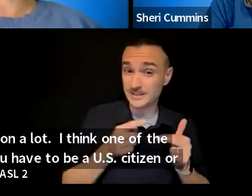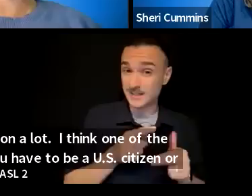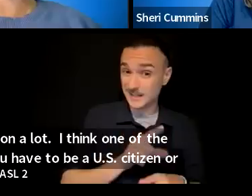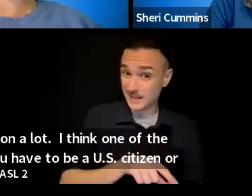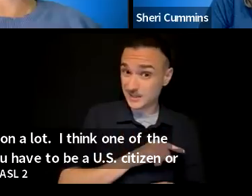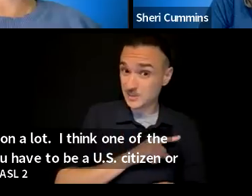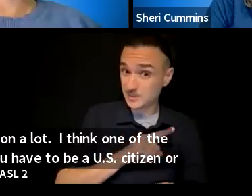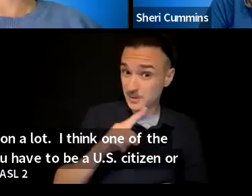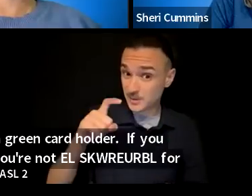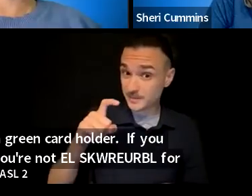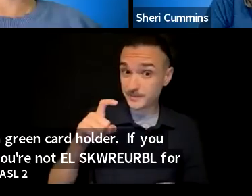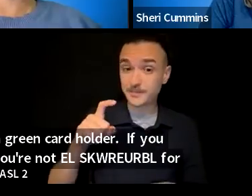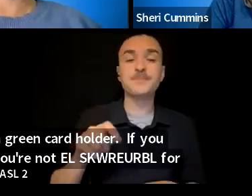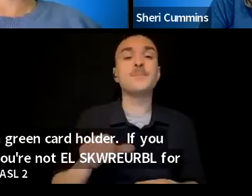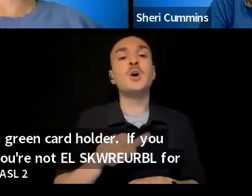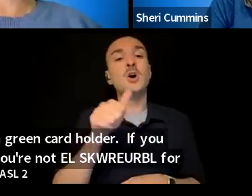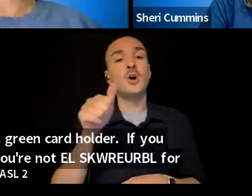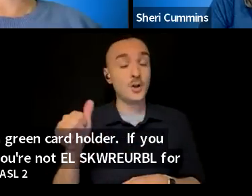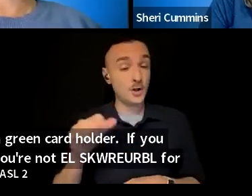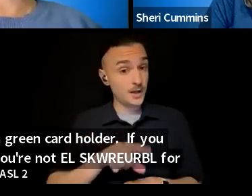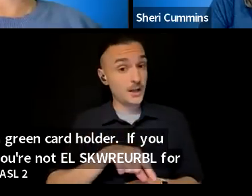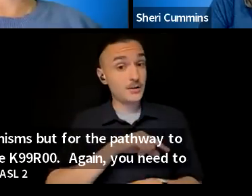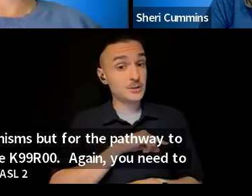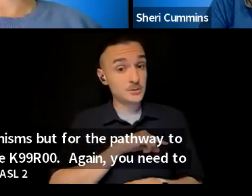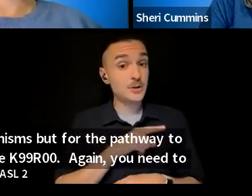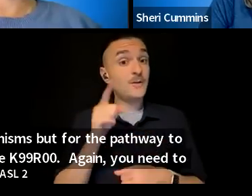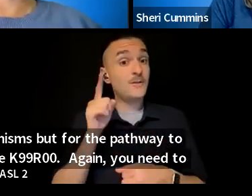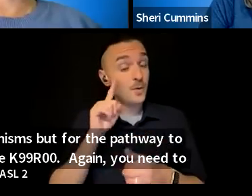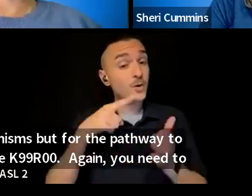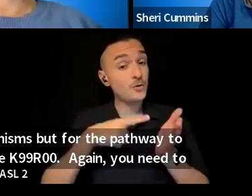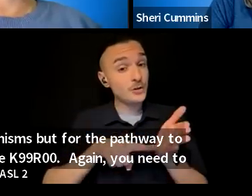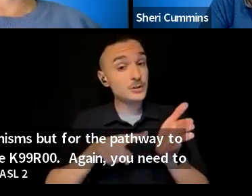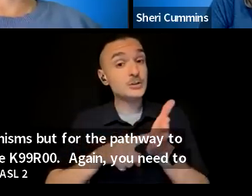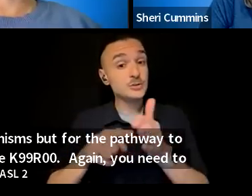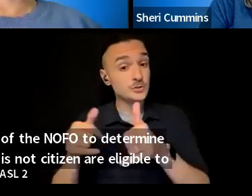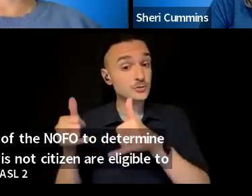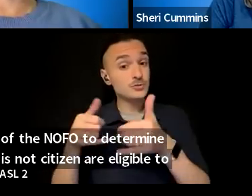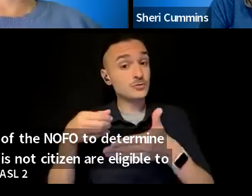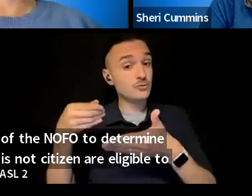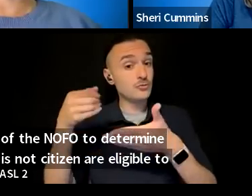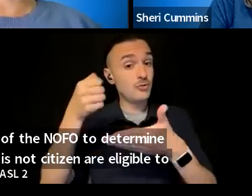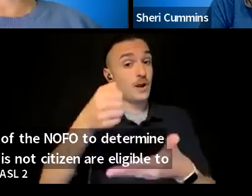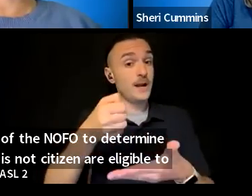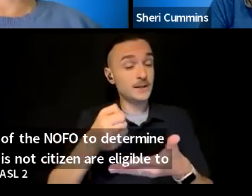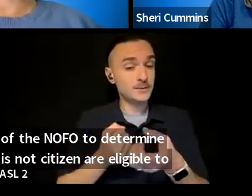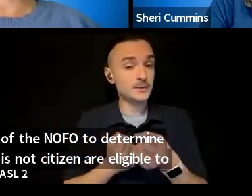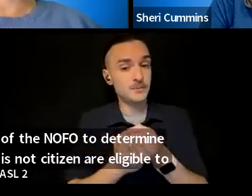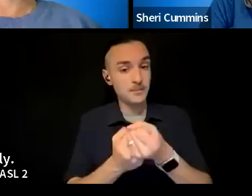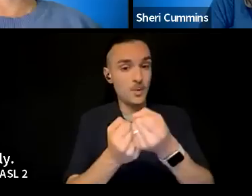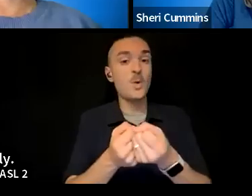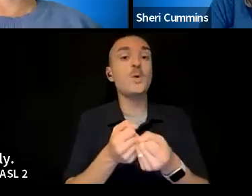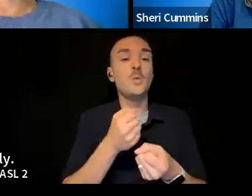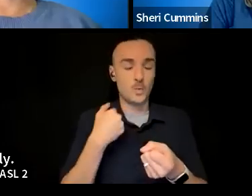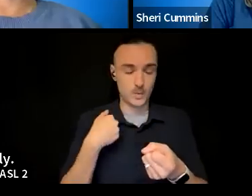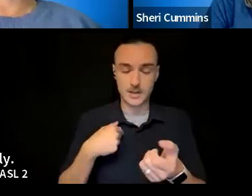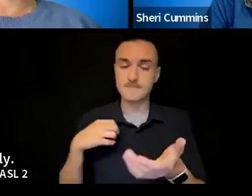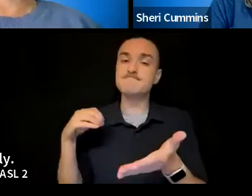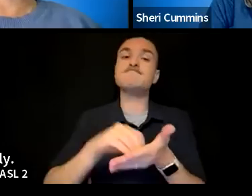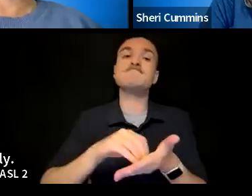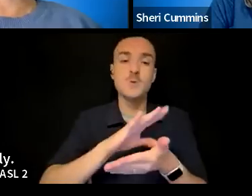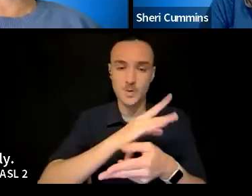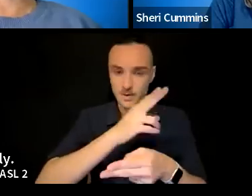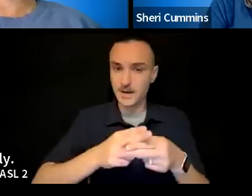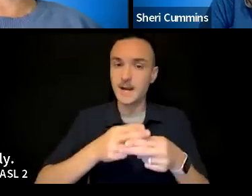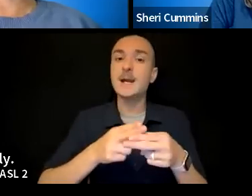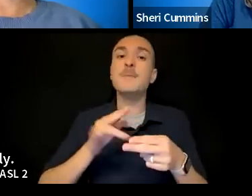eligible to be supported on a research grant as a individual on the grant, doing work on the grant, but that grant is